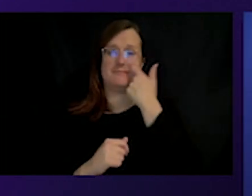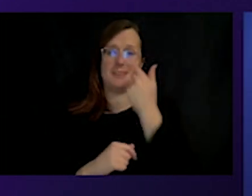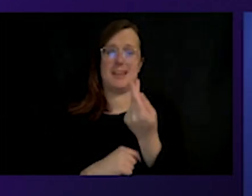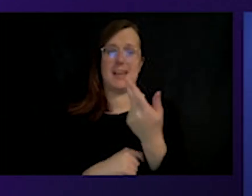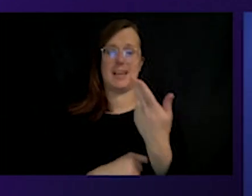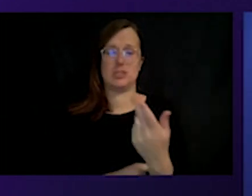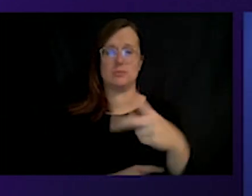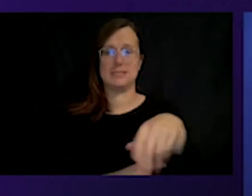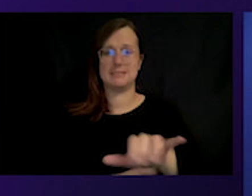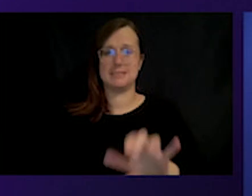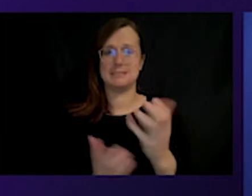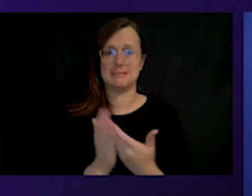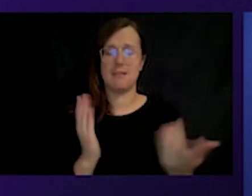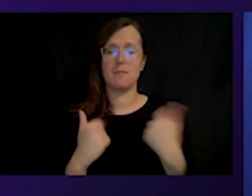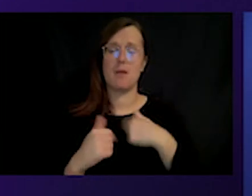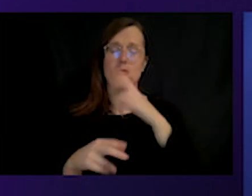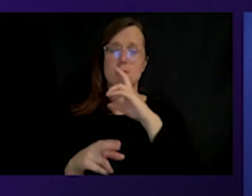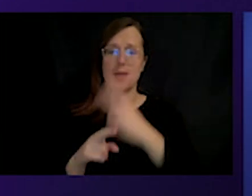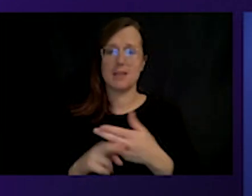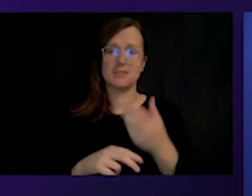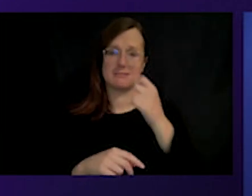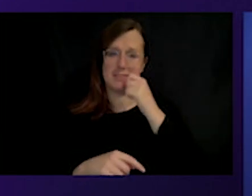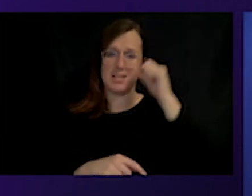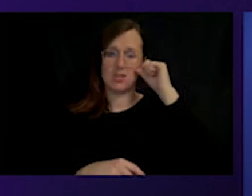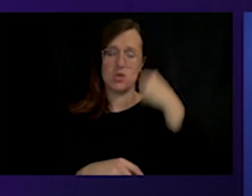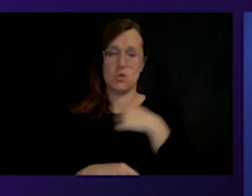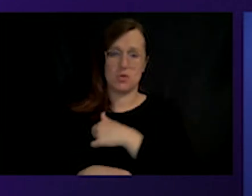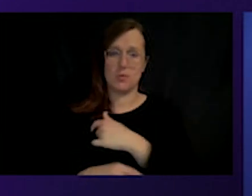and re-mention that, just yesterday we did launch our